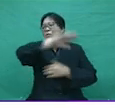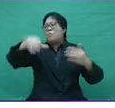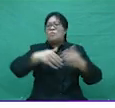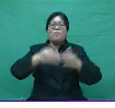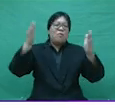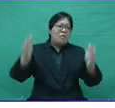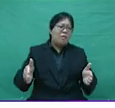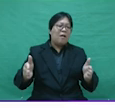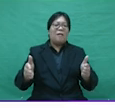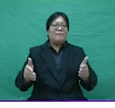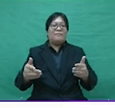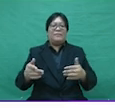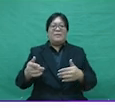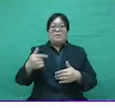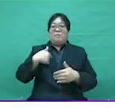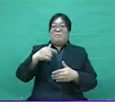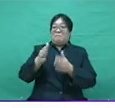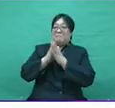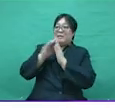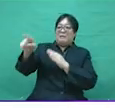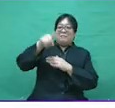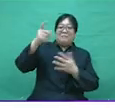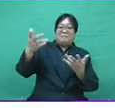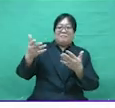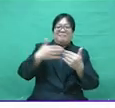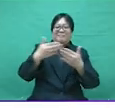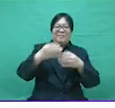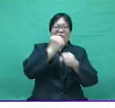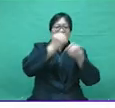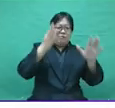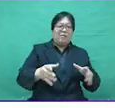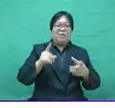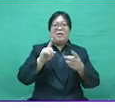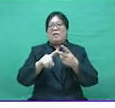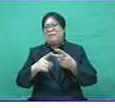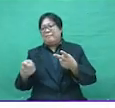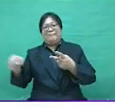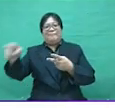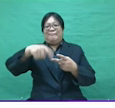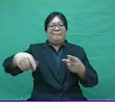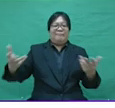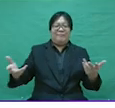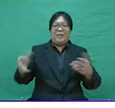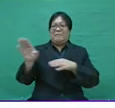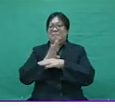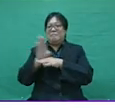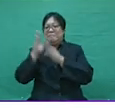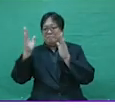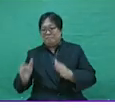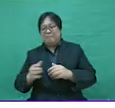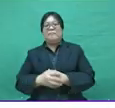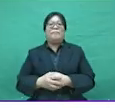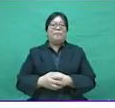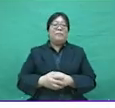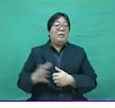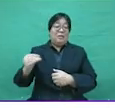the people, not asking if they were workers or if they were at least